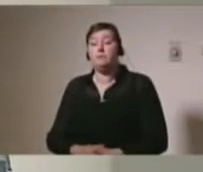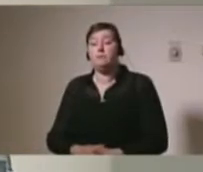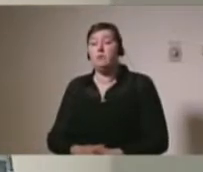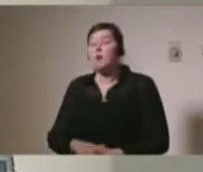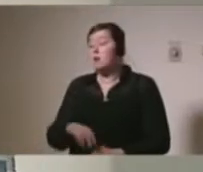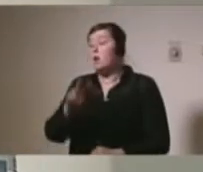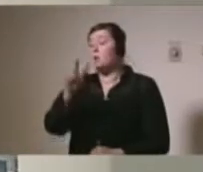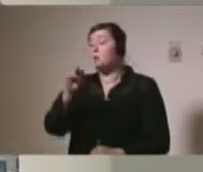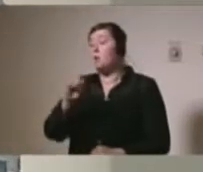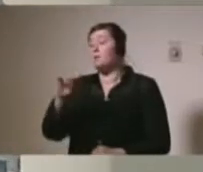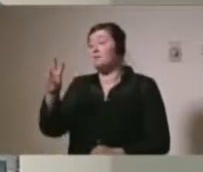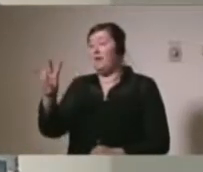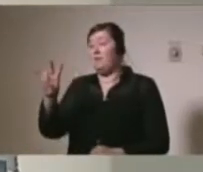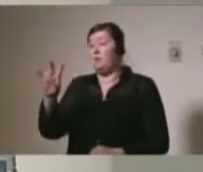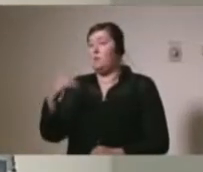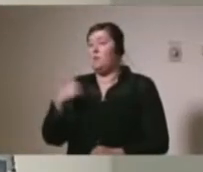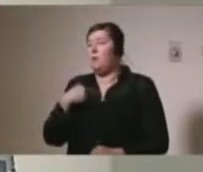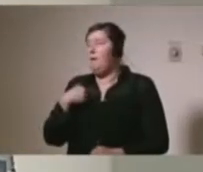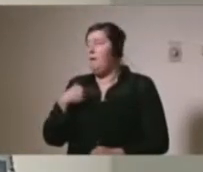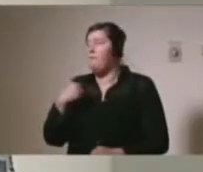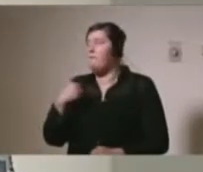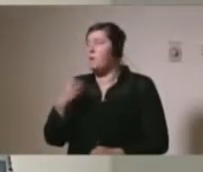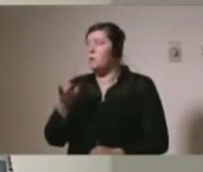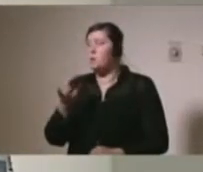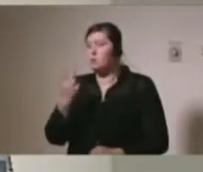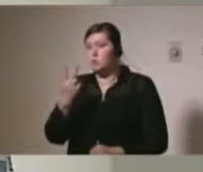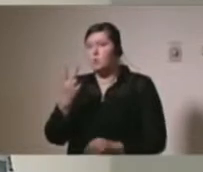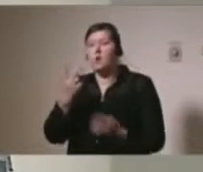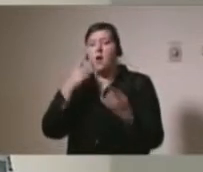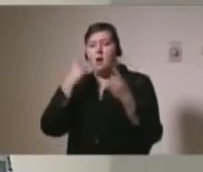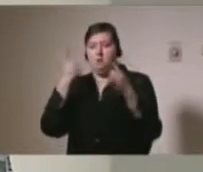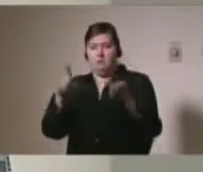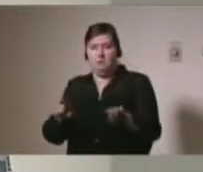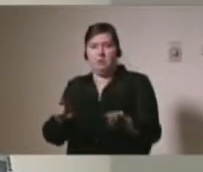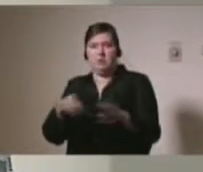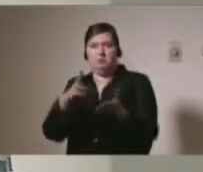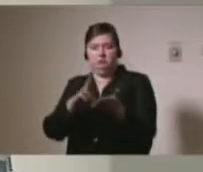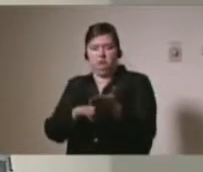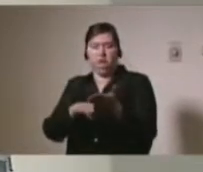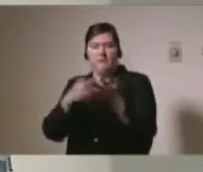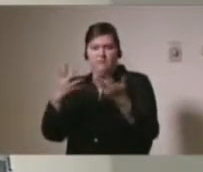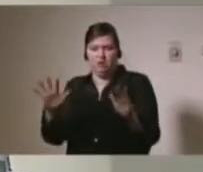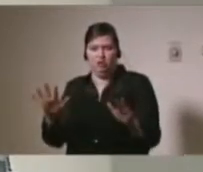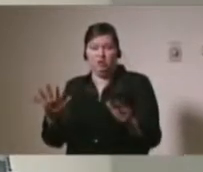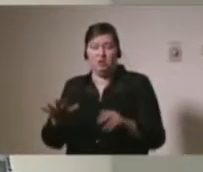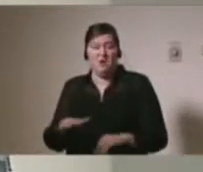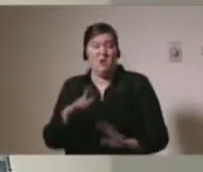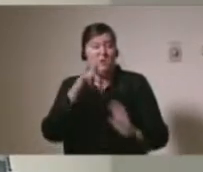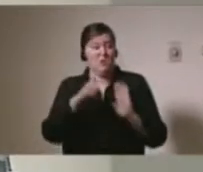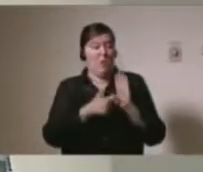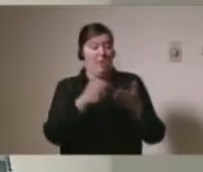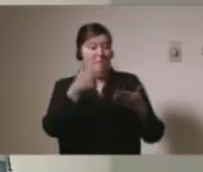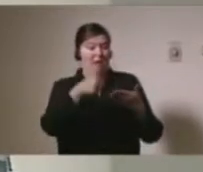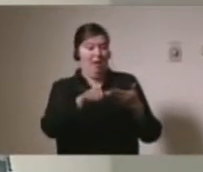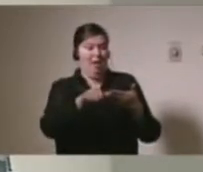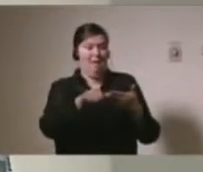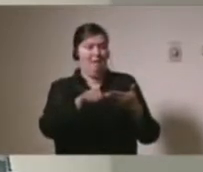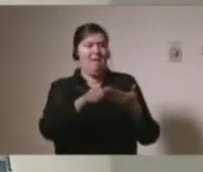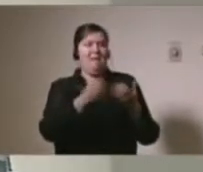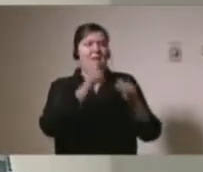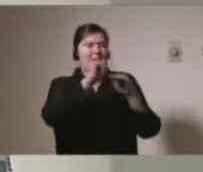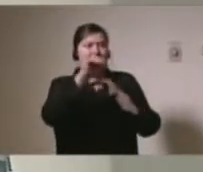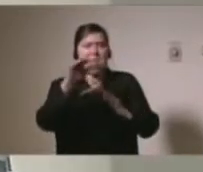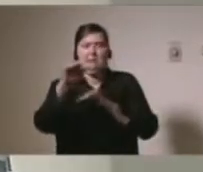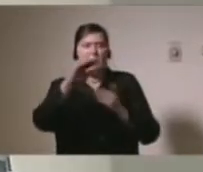agreements were signed. Because of the crisis and the reduction in the volume of mail, all